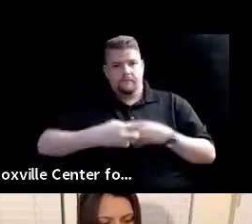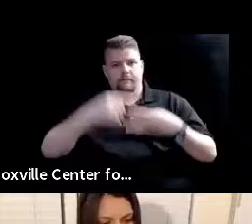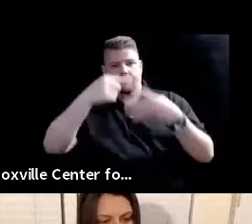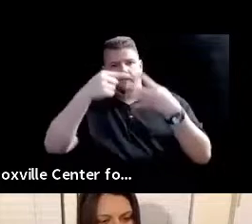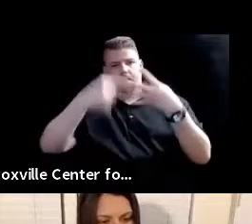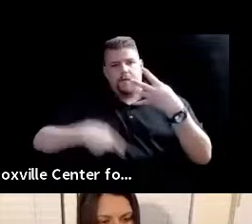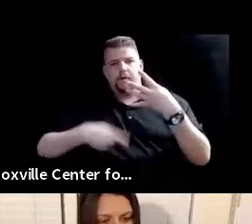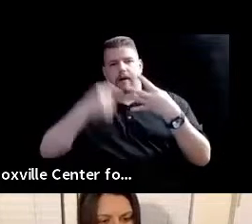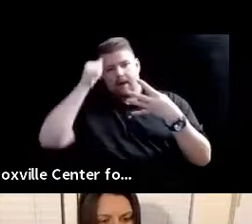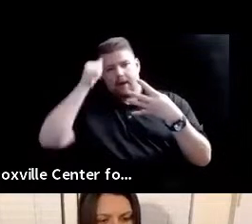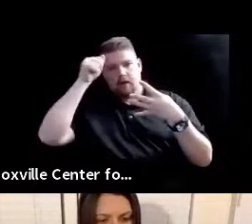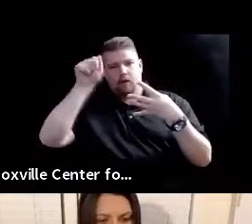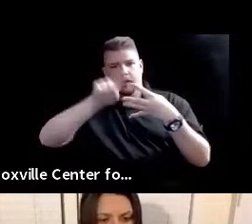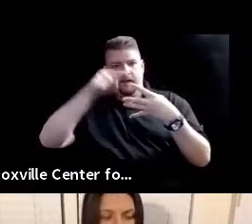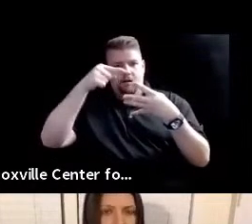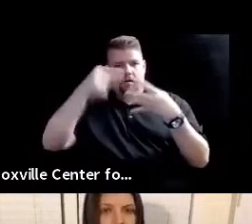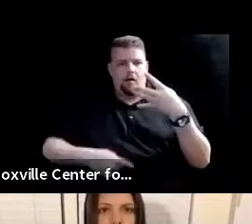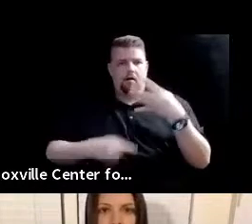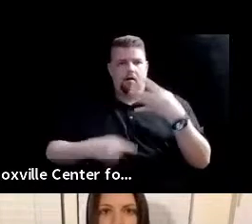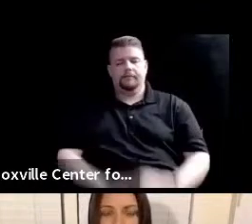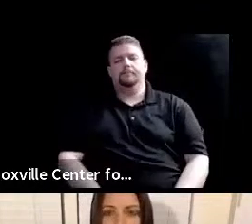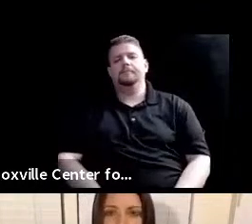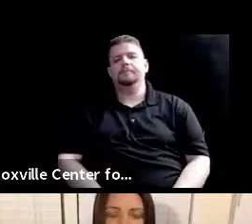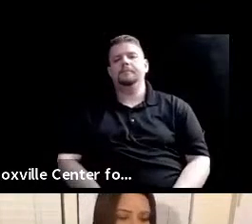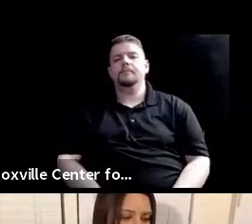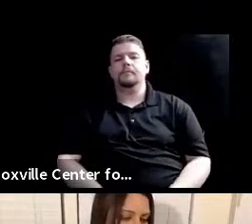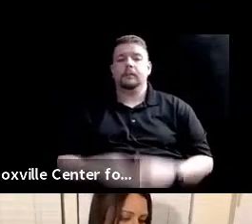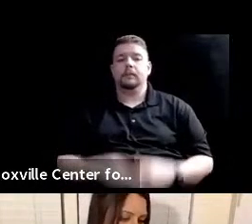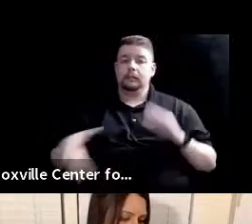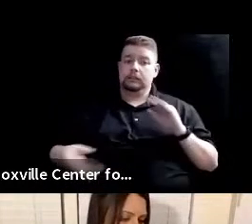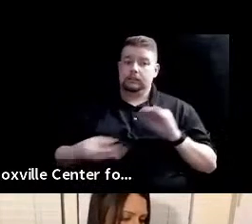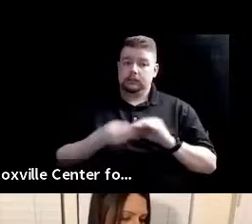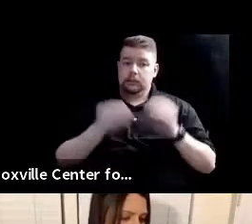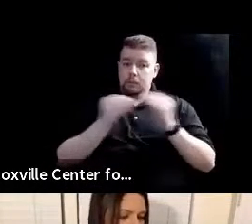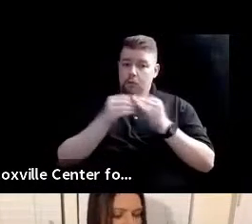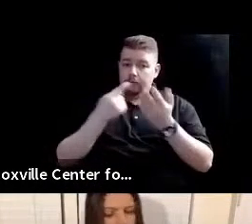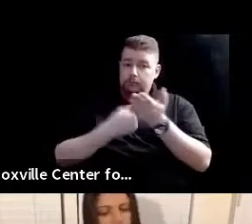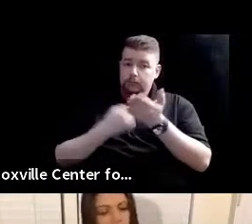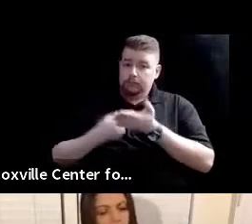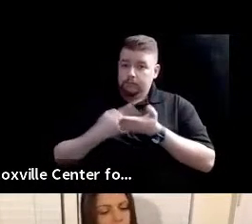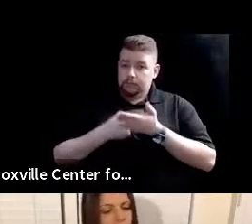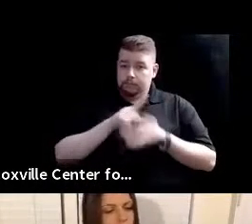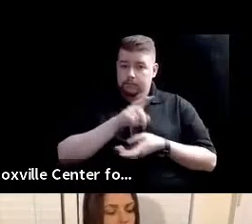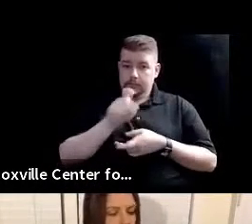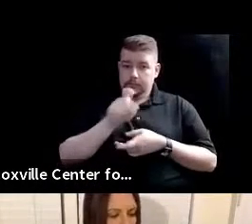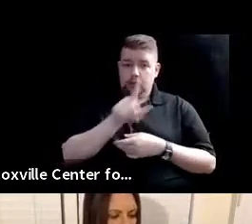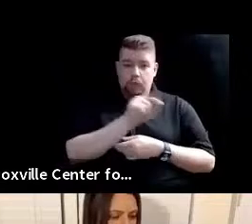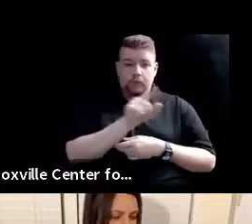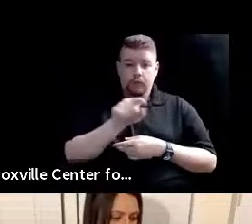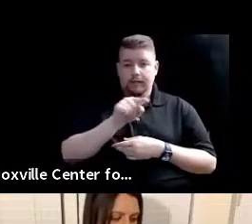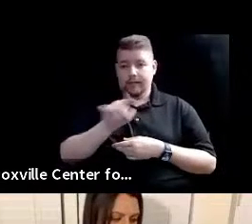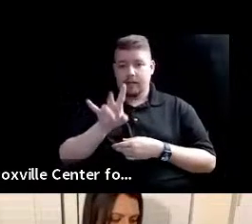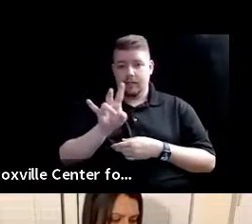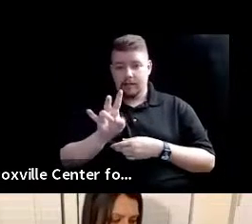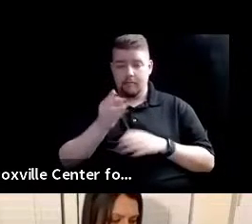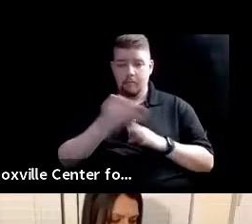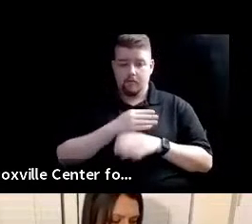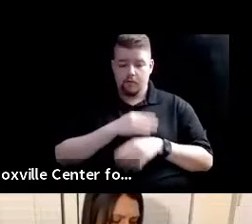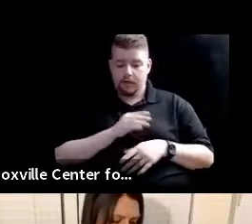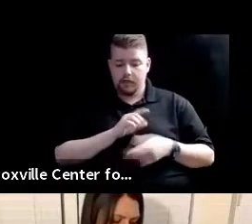those. Okay. Any further discussion on I'd like- 2020-7 with the 4